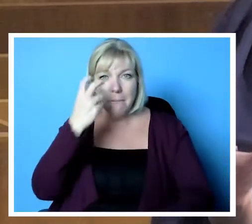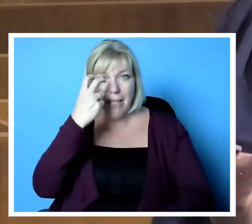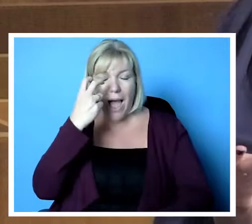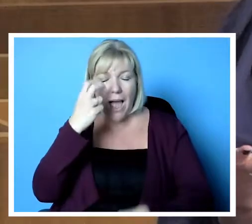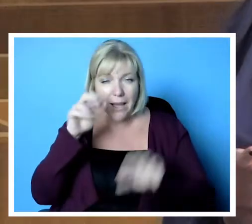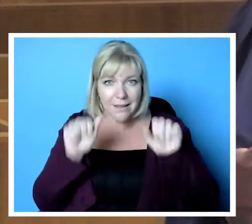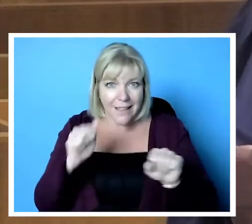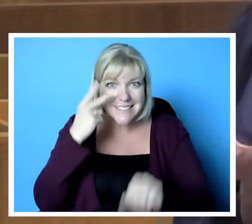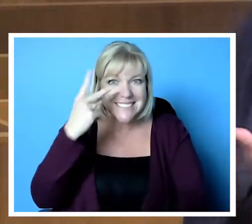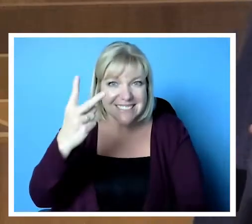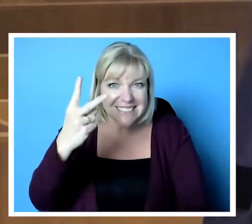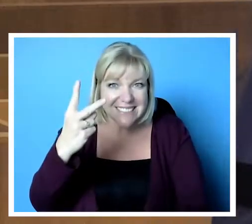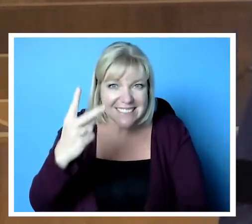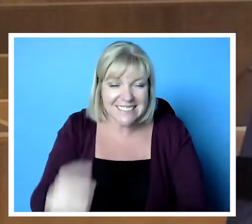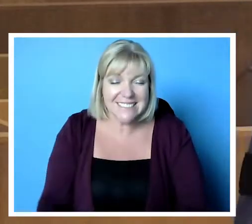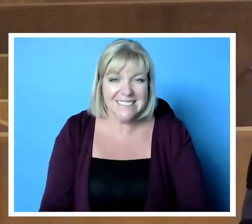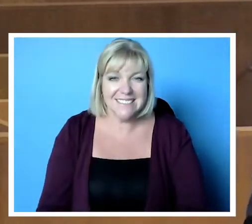vision.